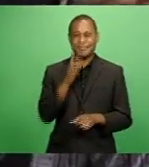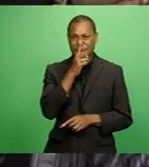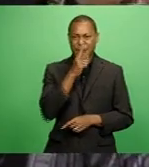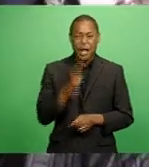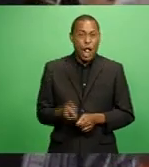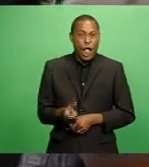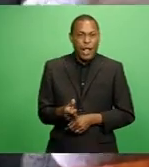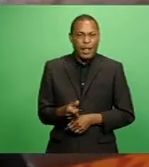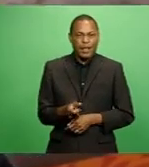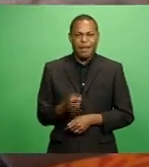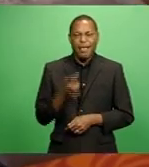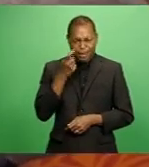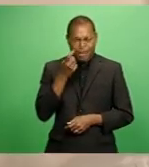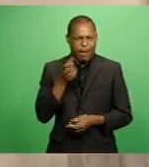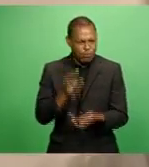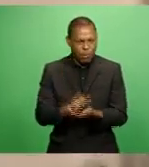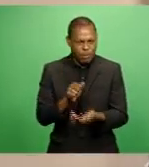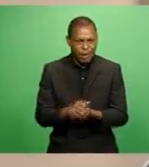health care we can.